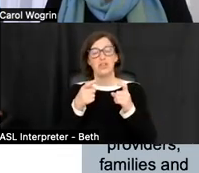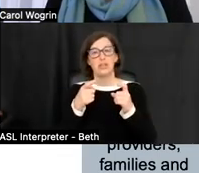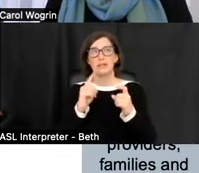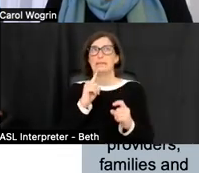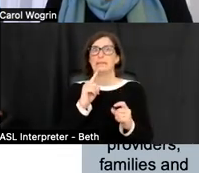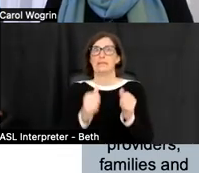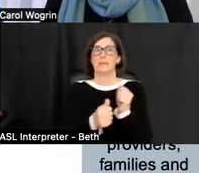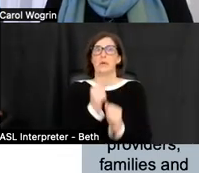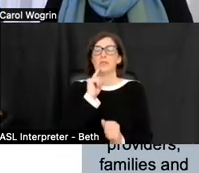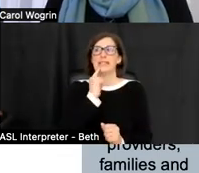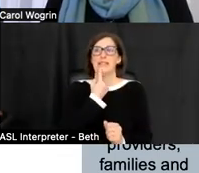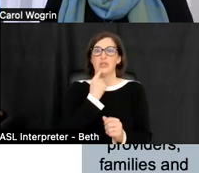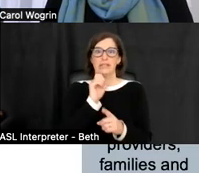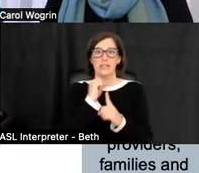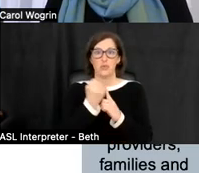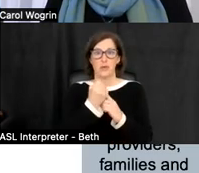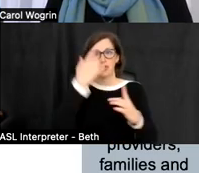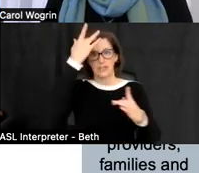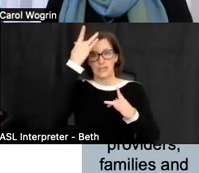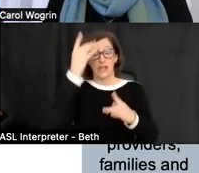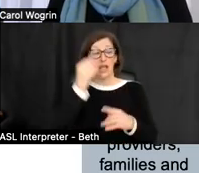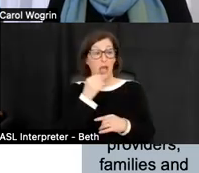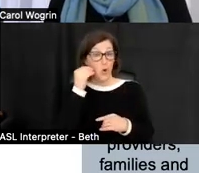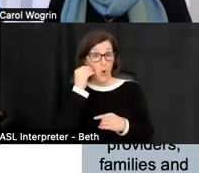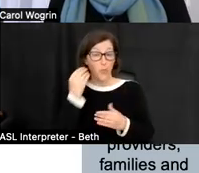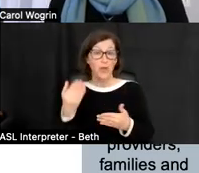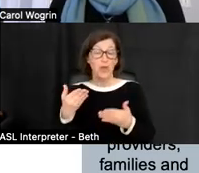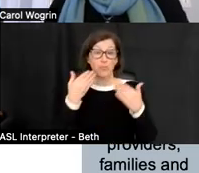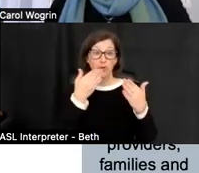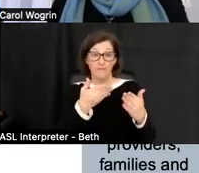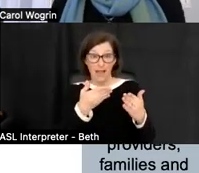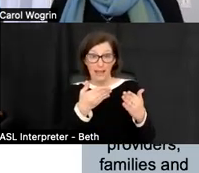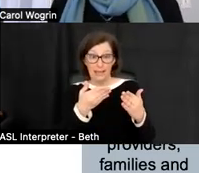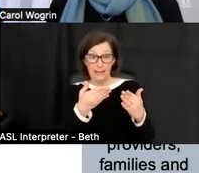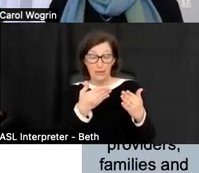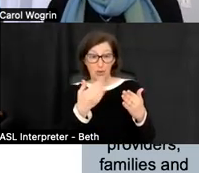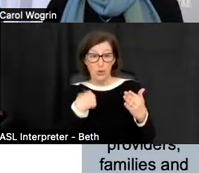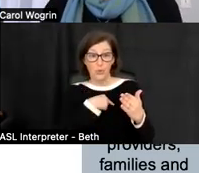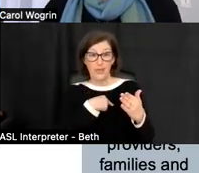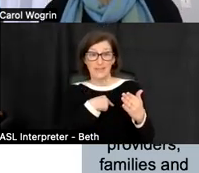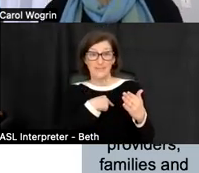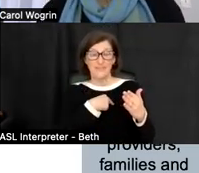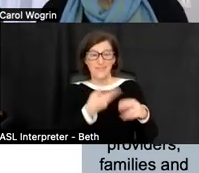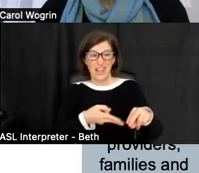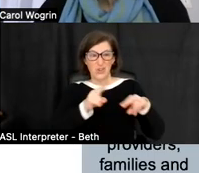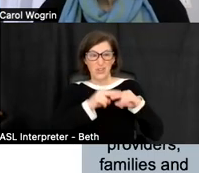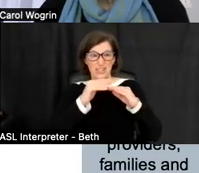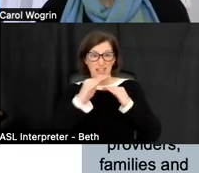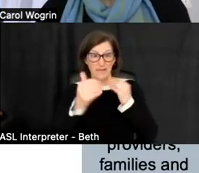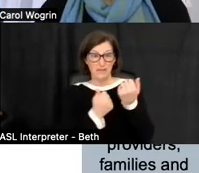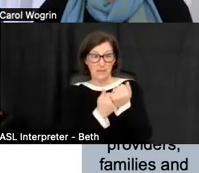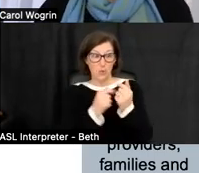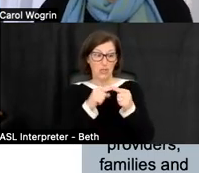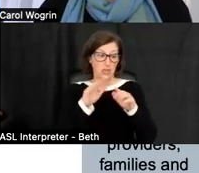serious cases at home, providing we increase the level of support to the child, to the